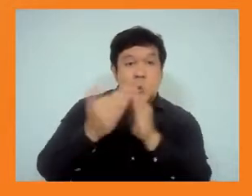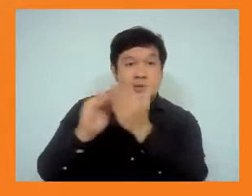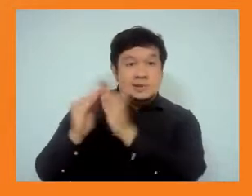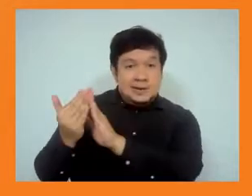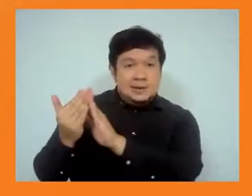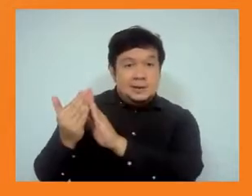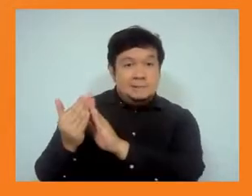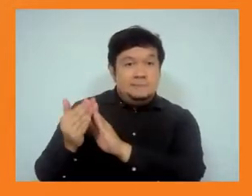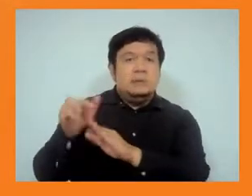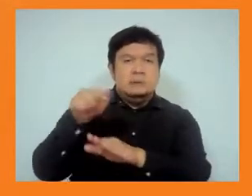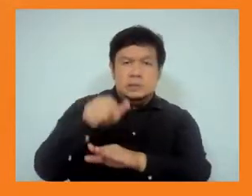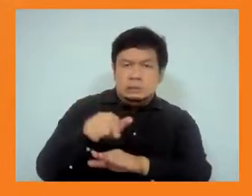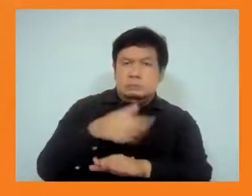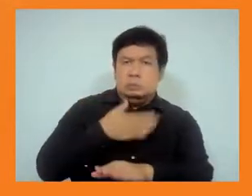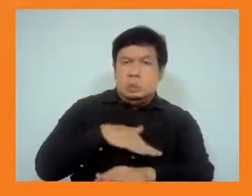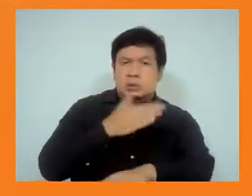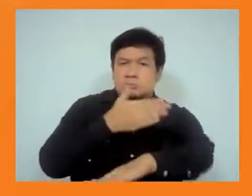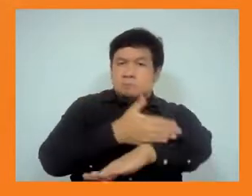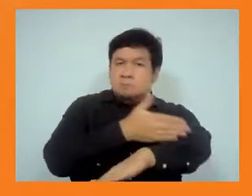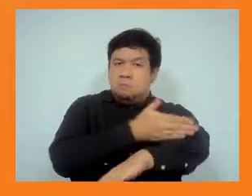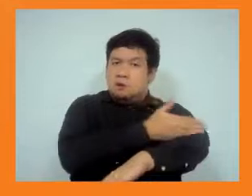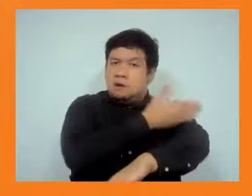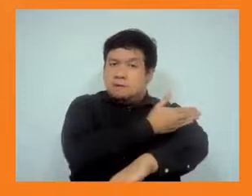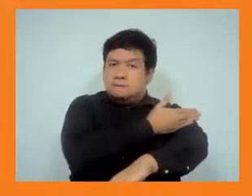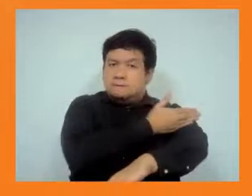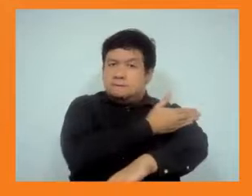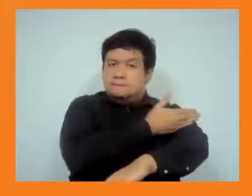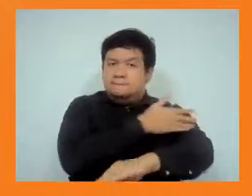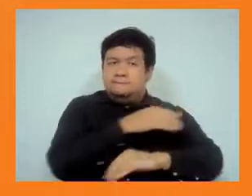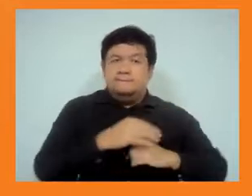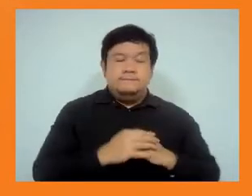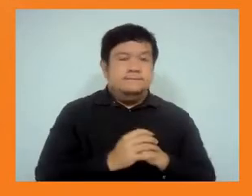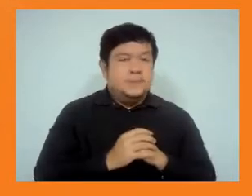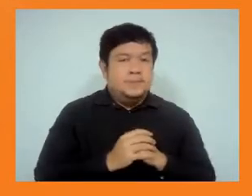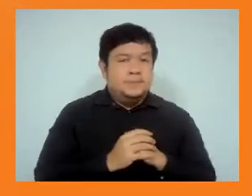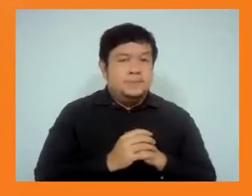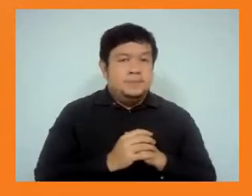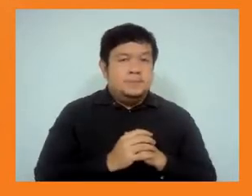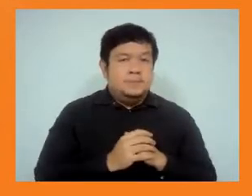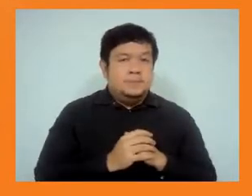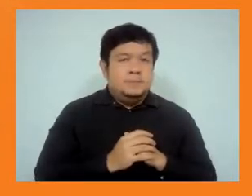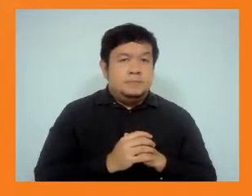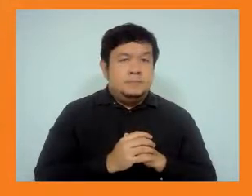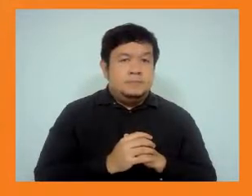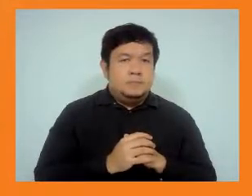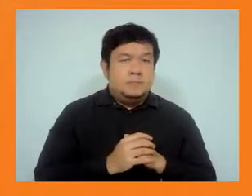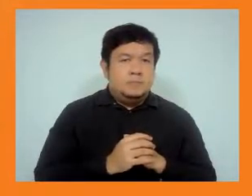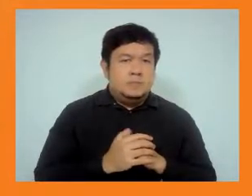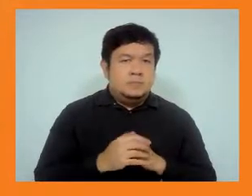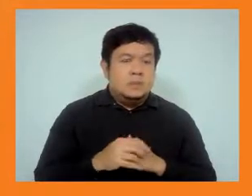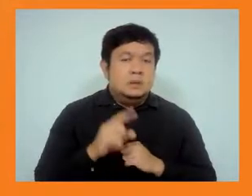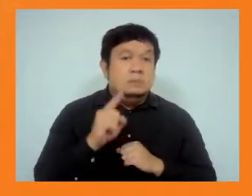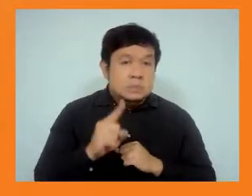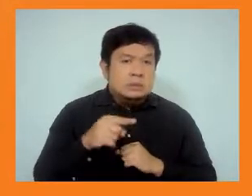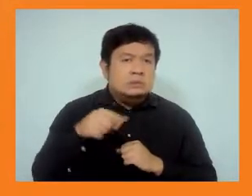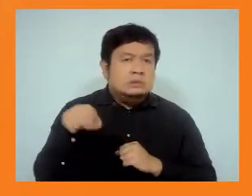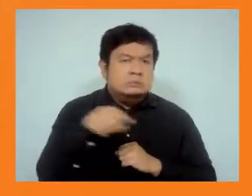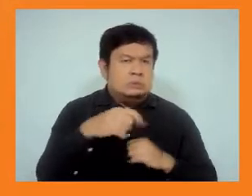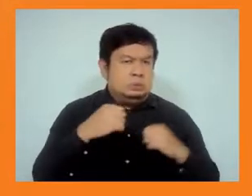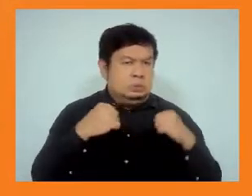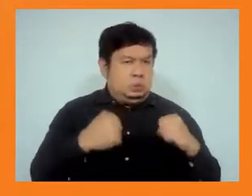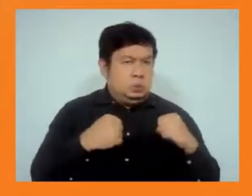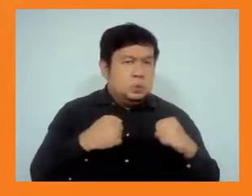course there are issues we have to address. Plus another important element is to increase harmonization with the